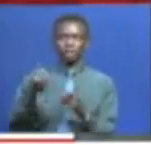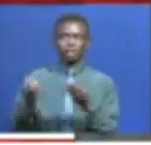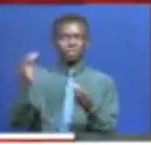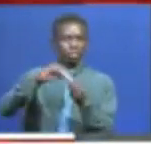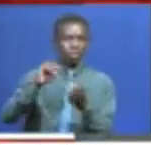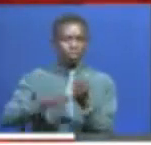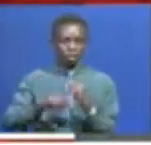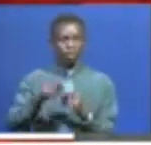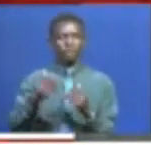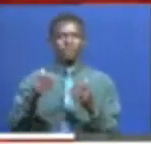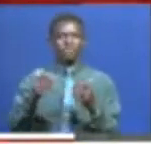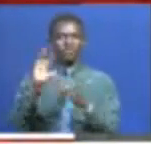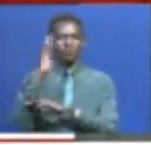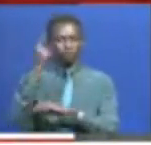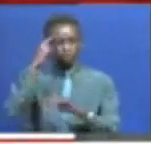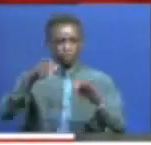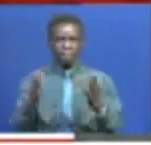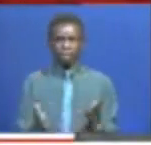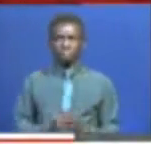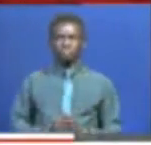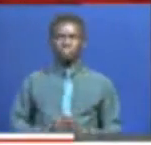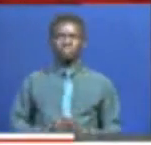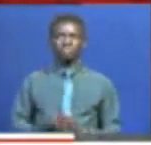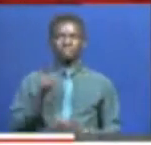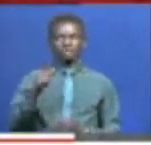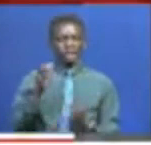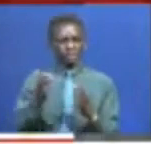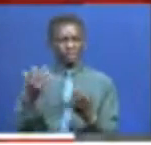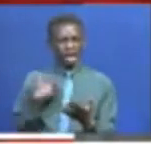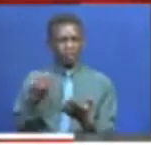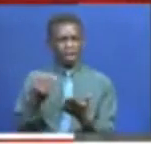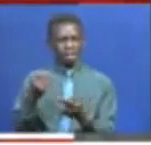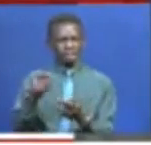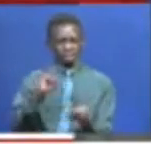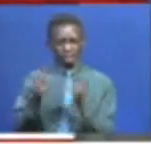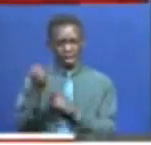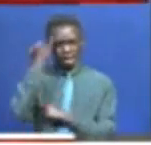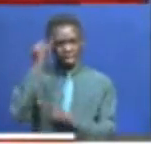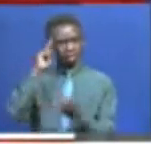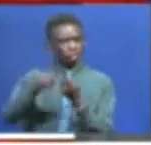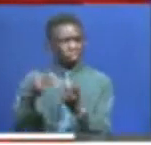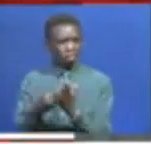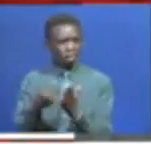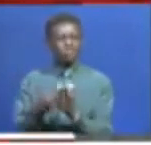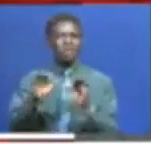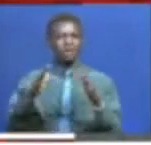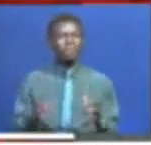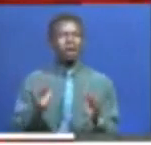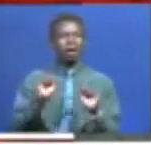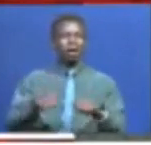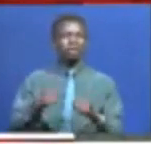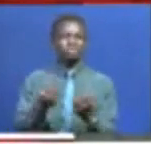innovation, and if it is commercialized, our farmers can be able to produce silage at a more affordable